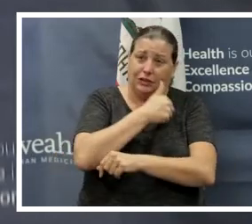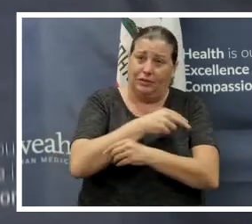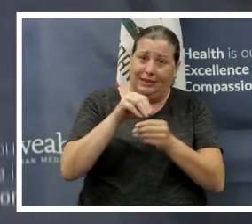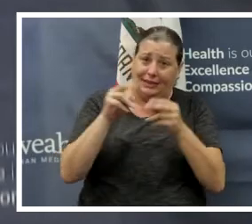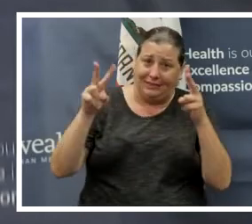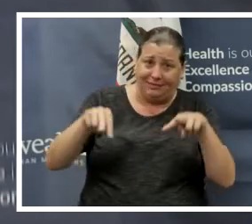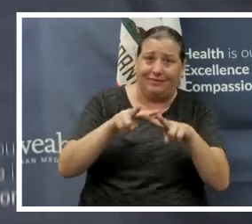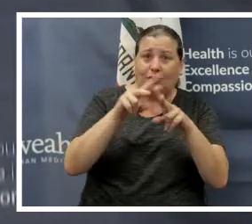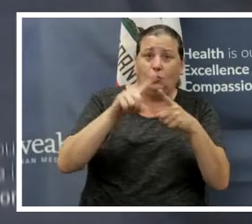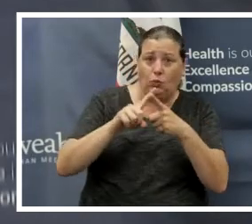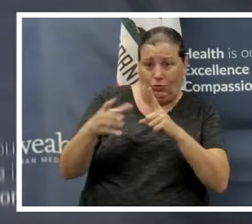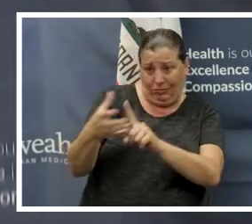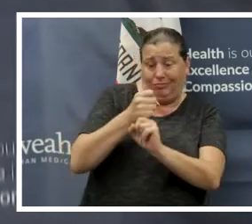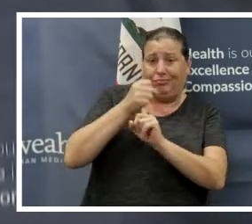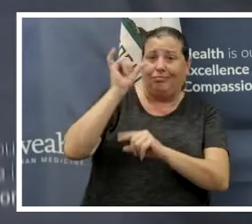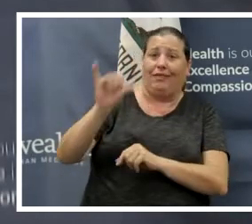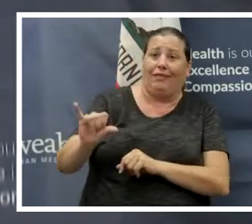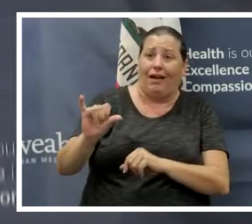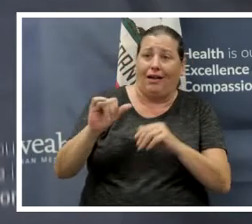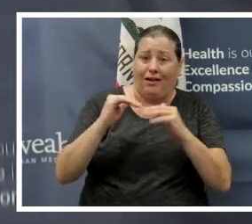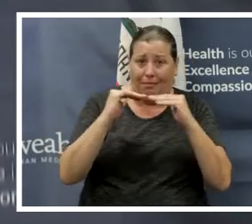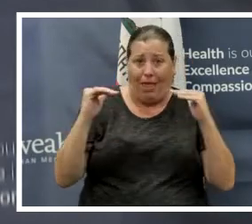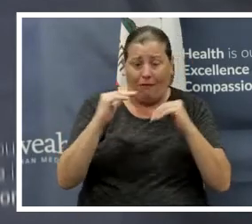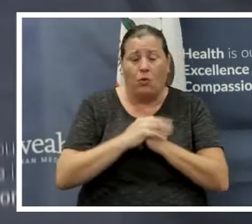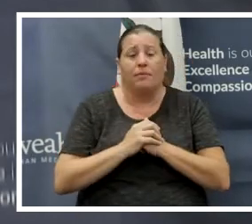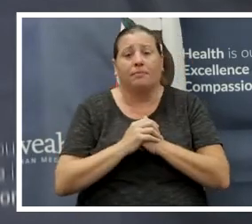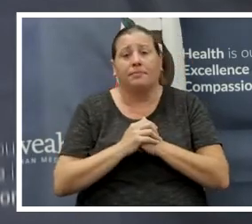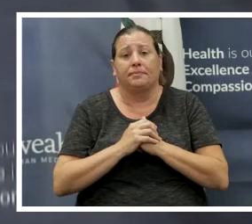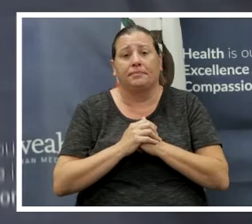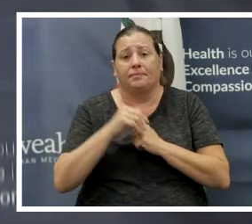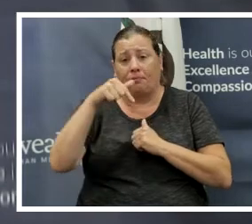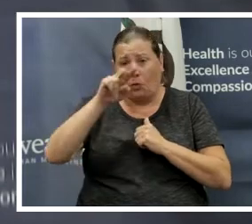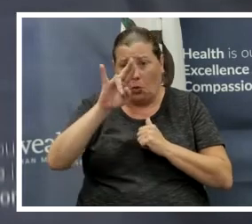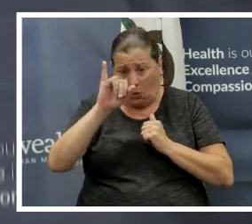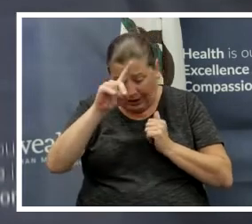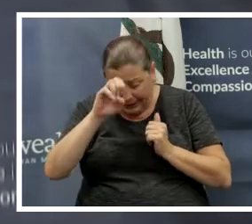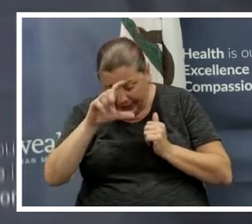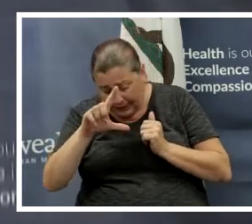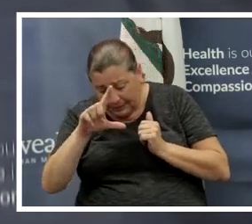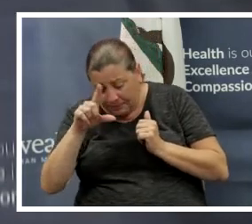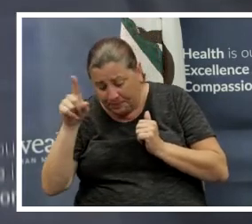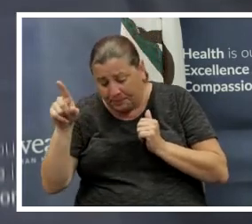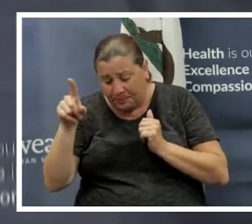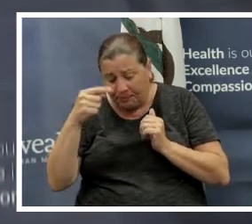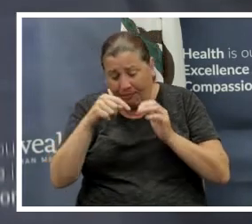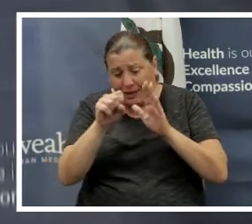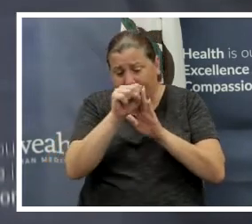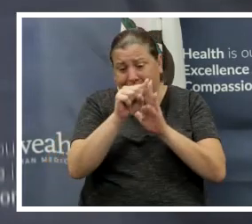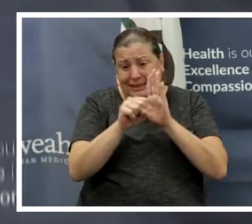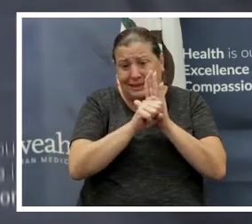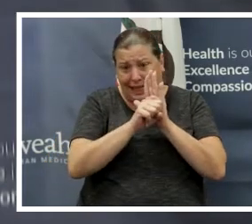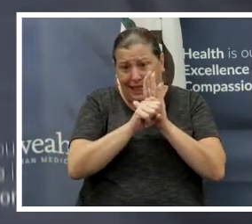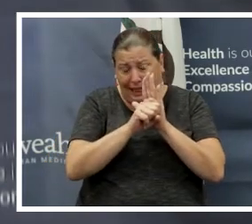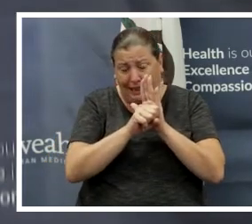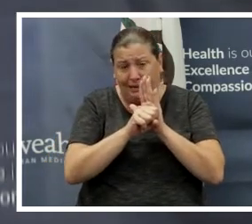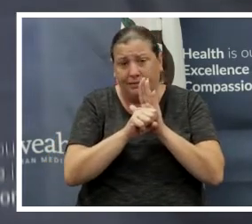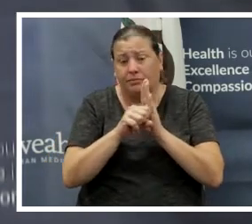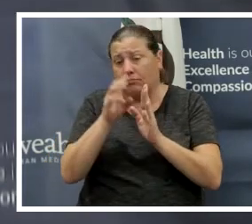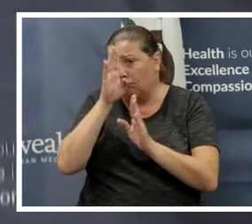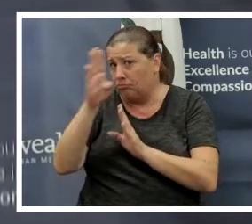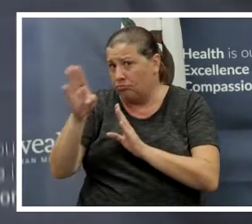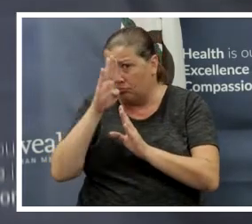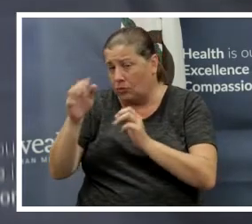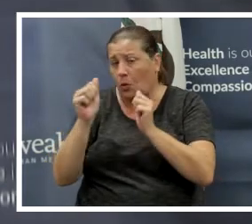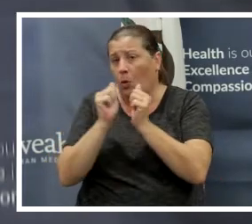the Quidel platform. And I mentioned the state actually worked directly with PerkinElmer to acquire 50